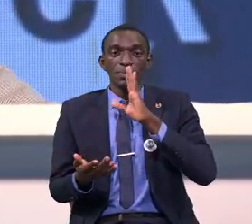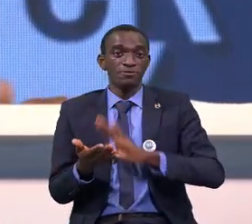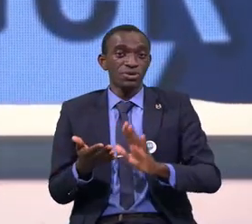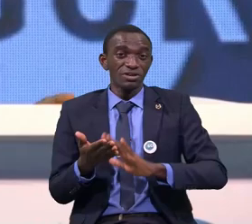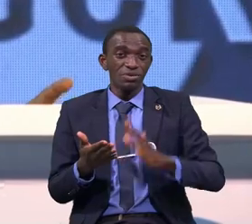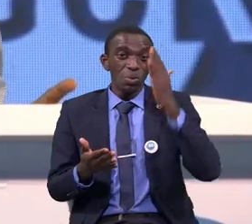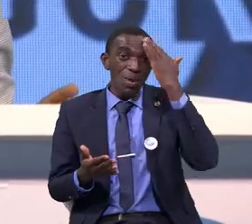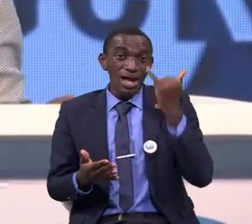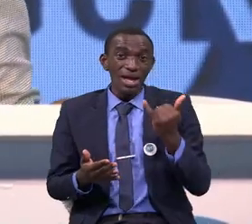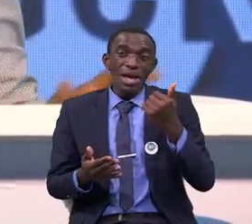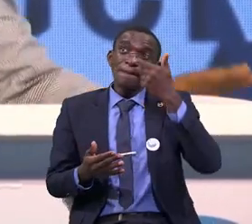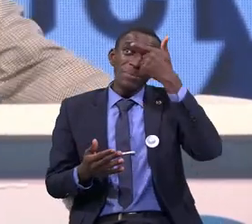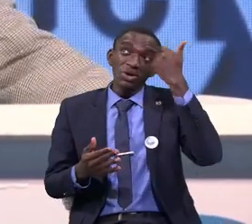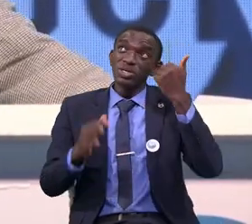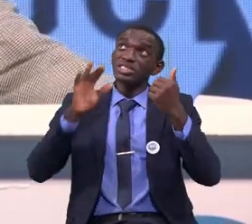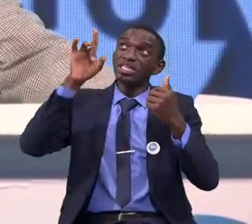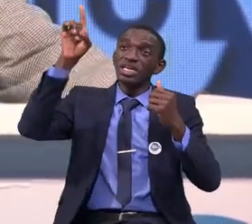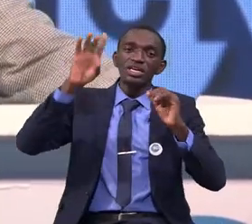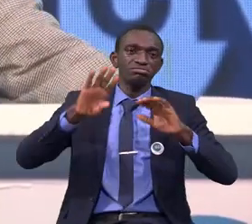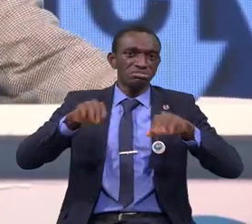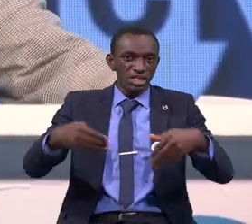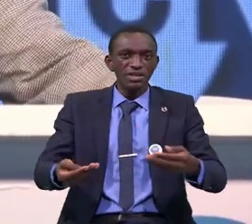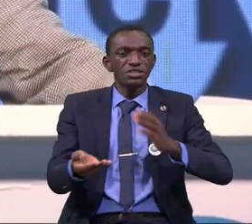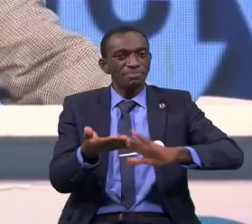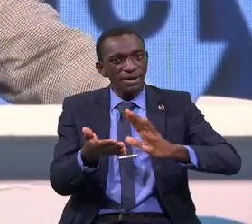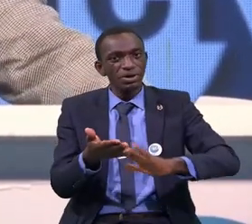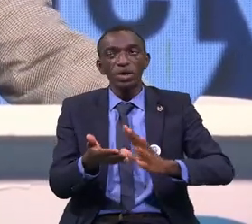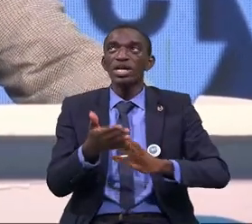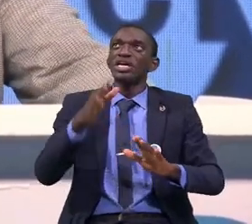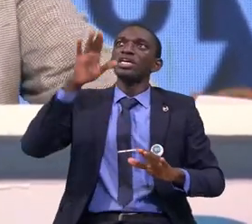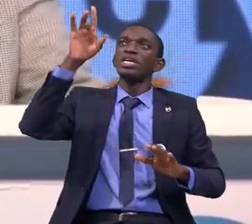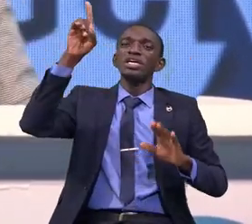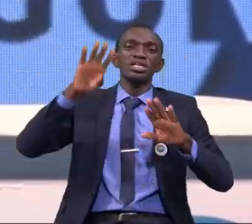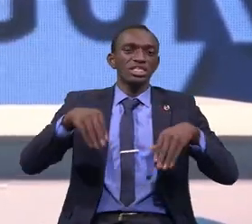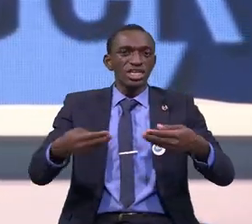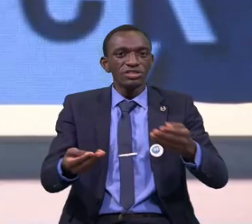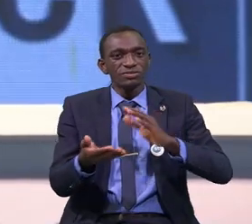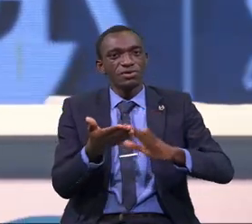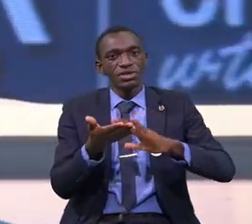Because pardon had come. Because forgiveness had come.